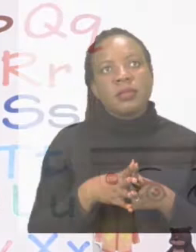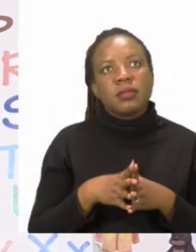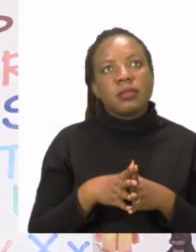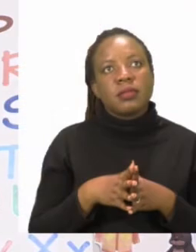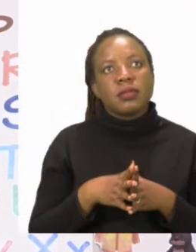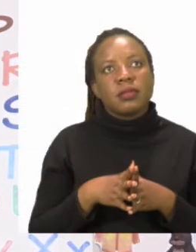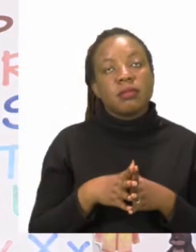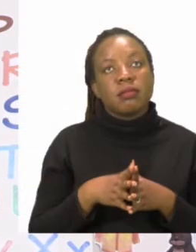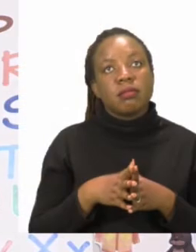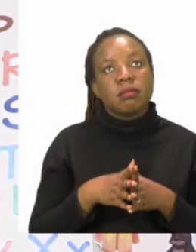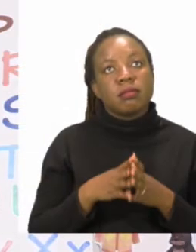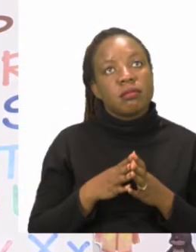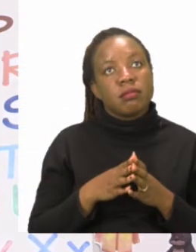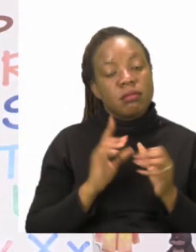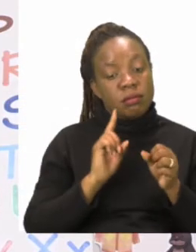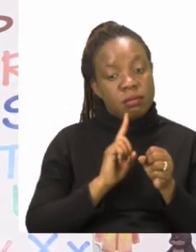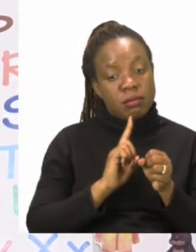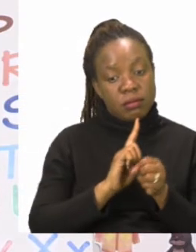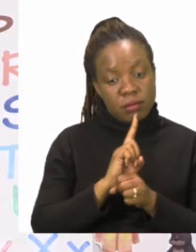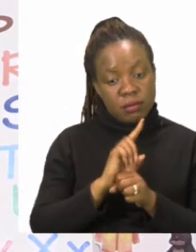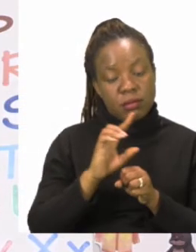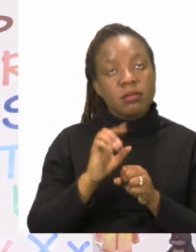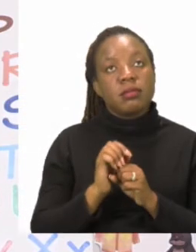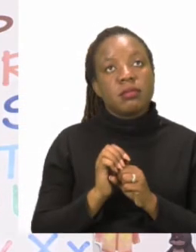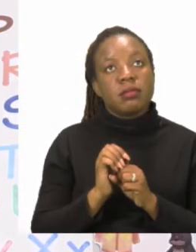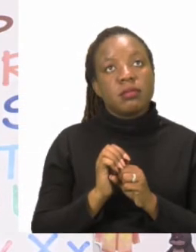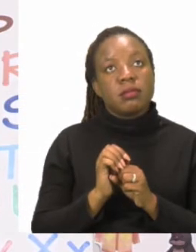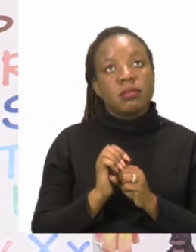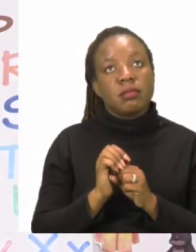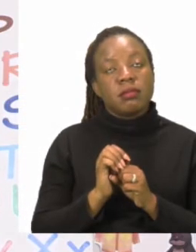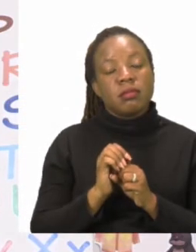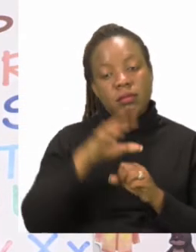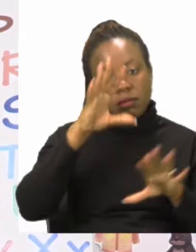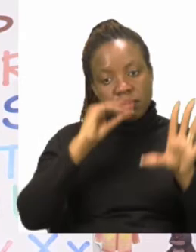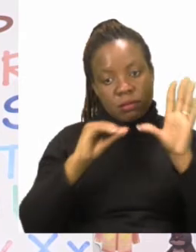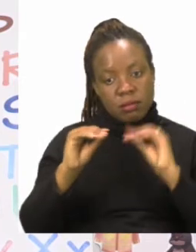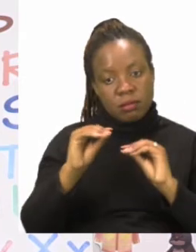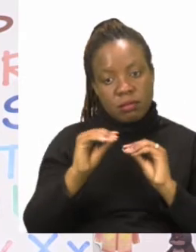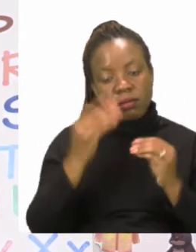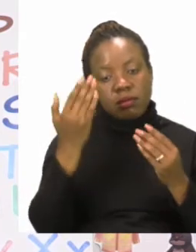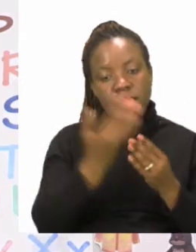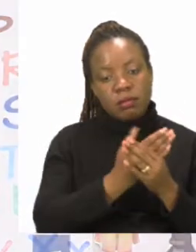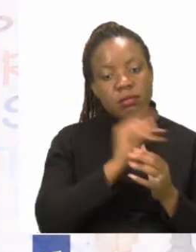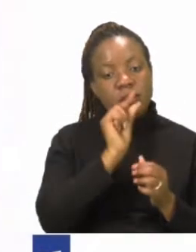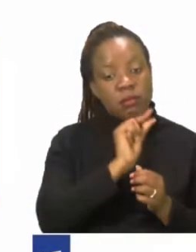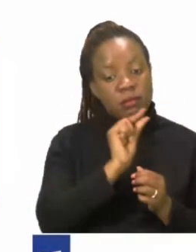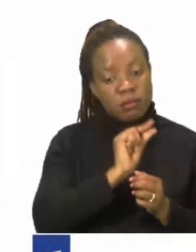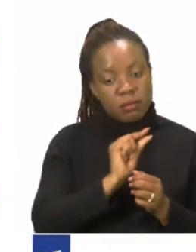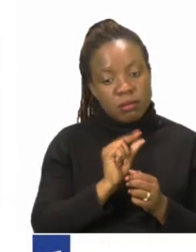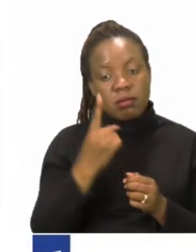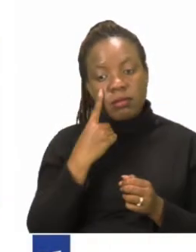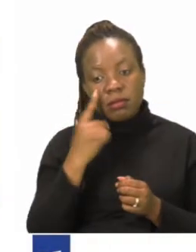In the first lesson for today, we are going to do some vocabulary and sight words. Let's turn